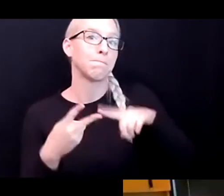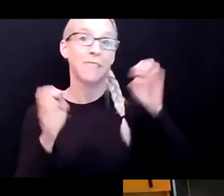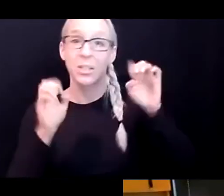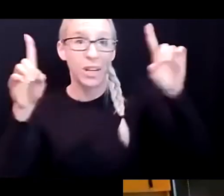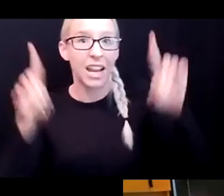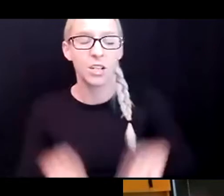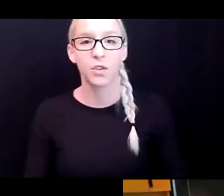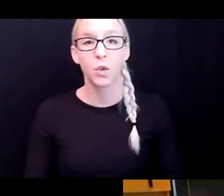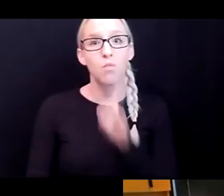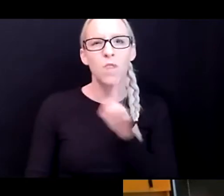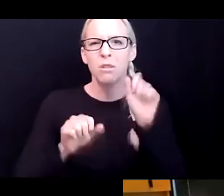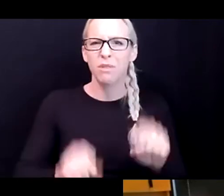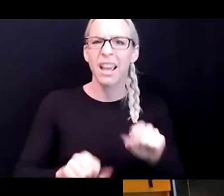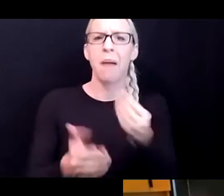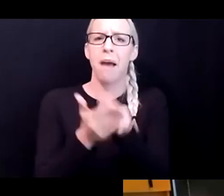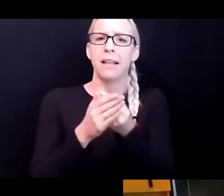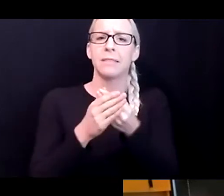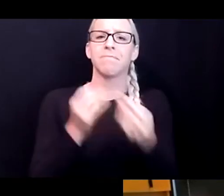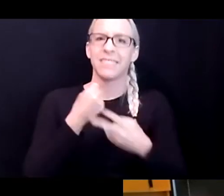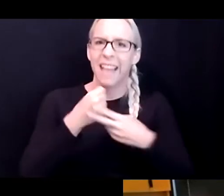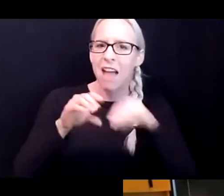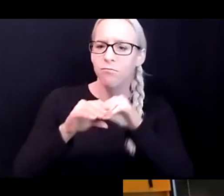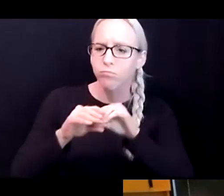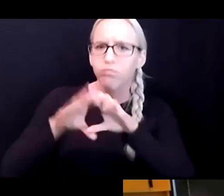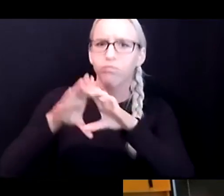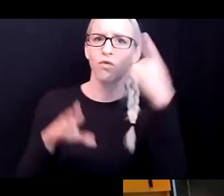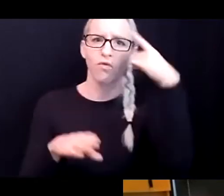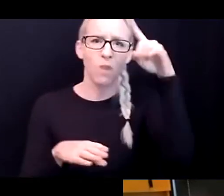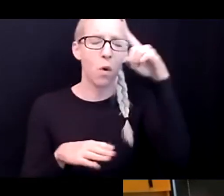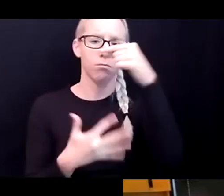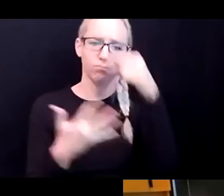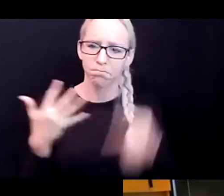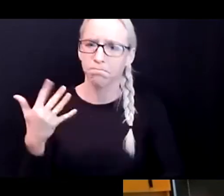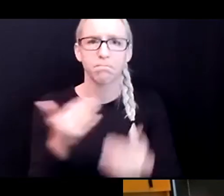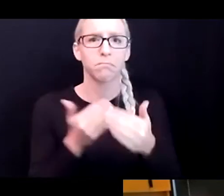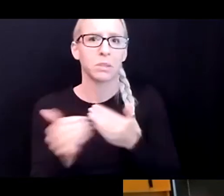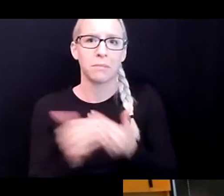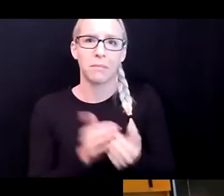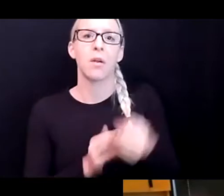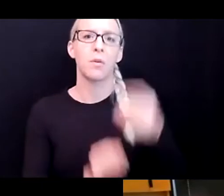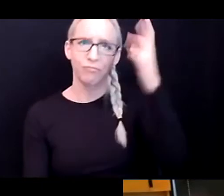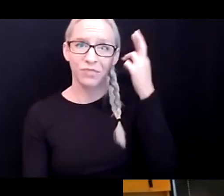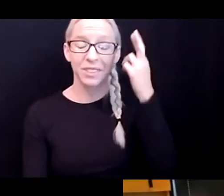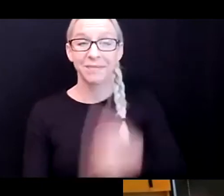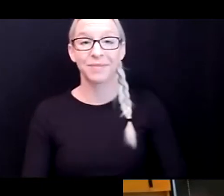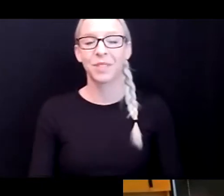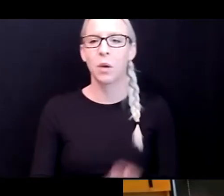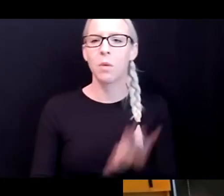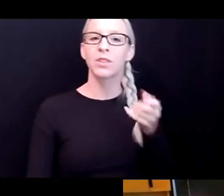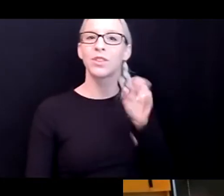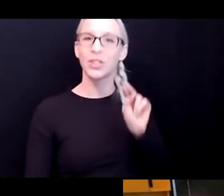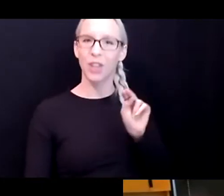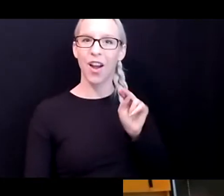is the limit in terms of kind of what an account can be utilized for. So I know John covered some of those